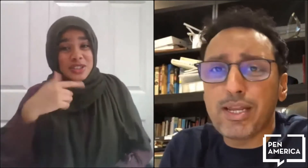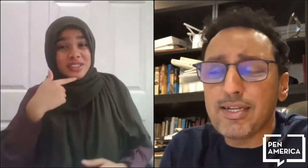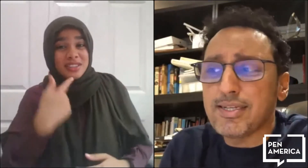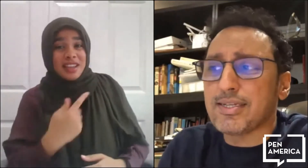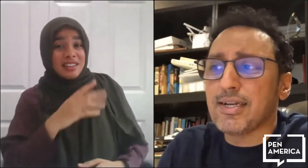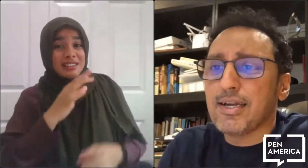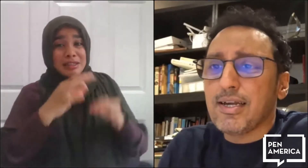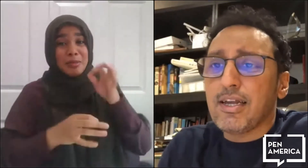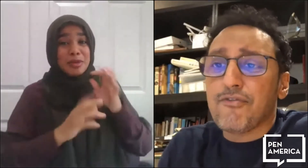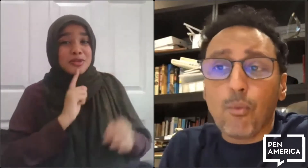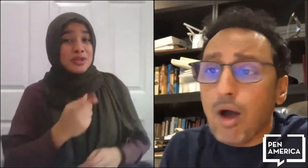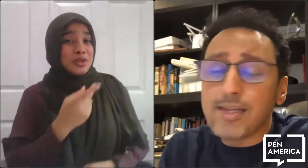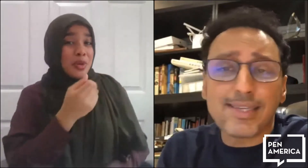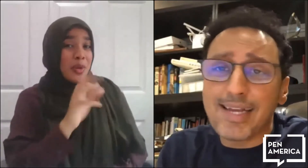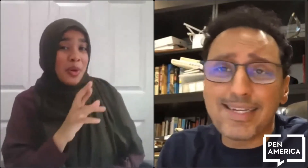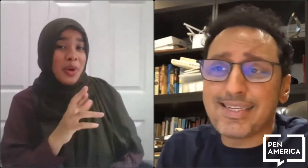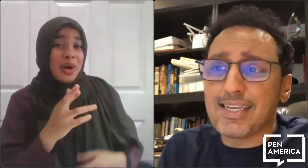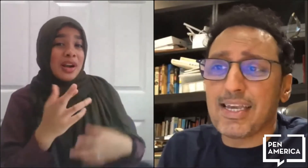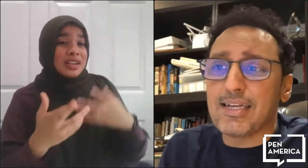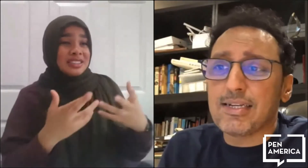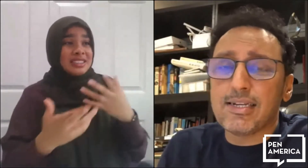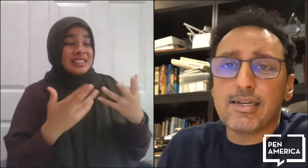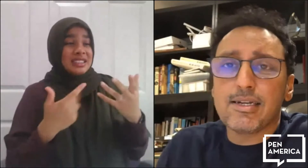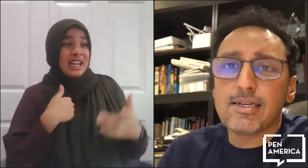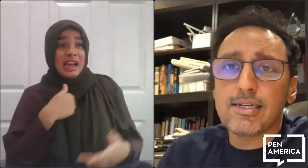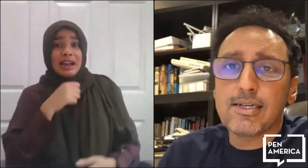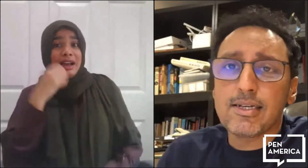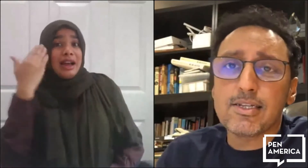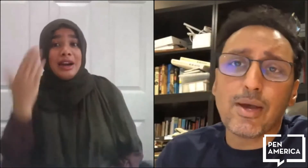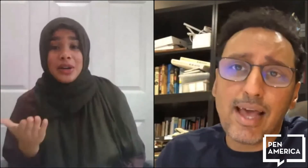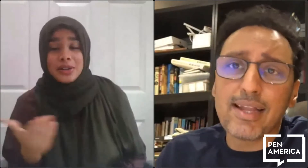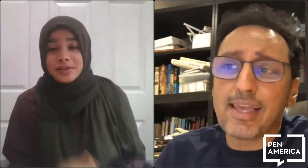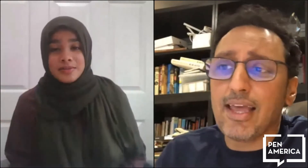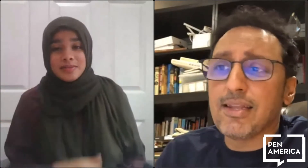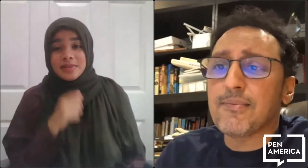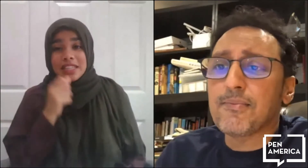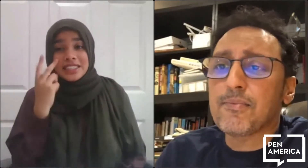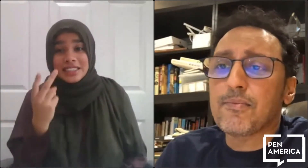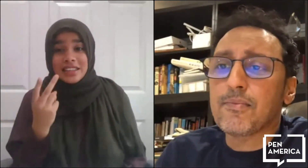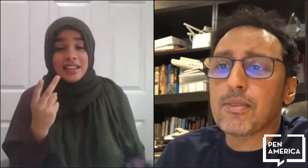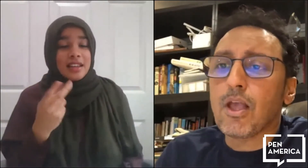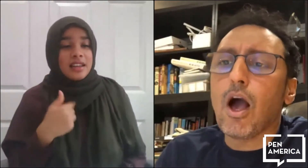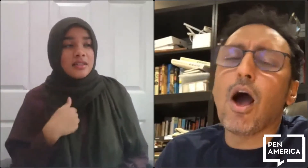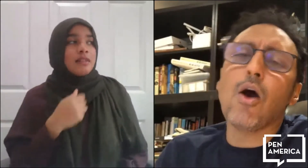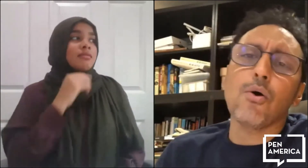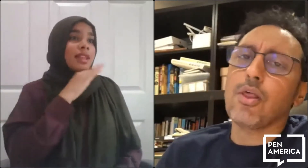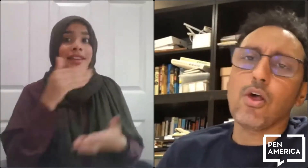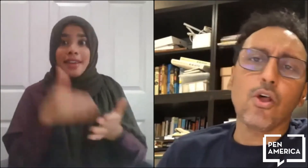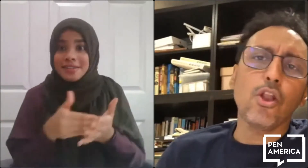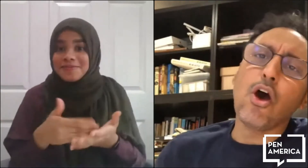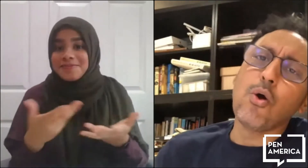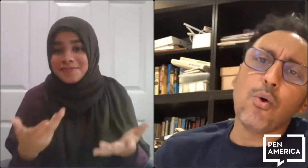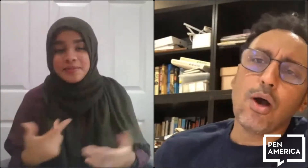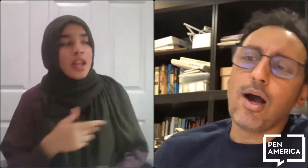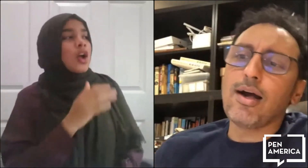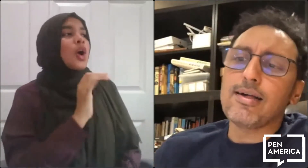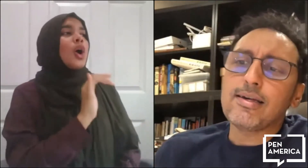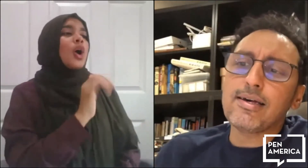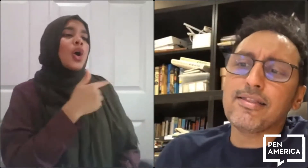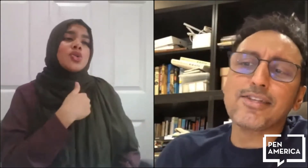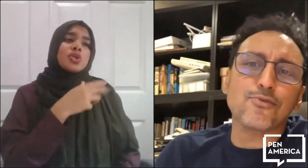grown between us? If there was, I didn't see it. So I lied again. Oh,